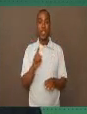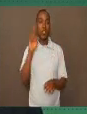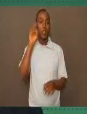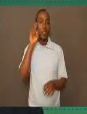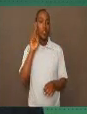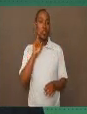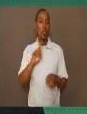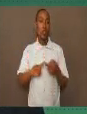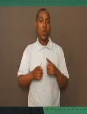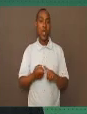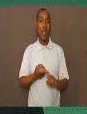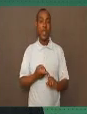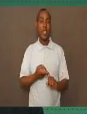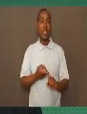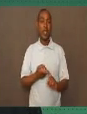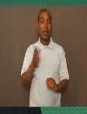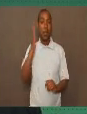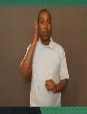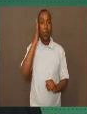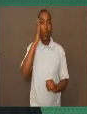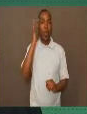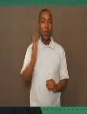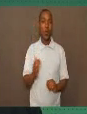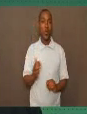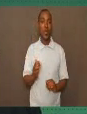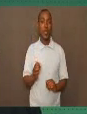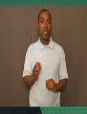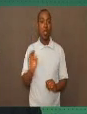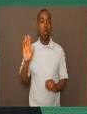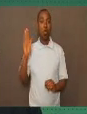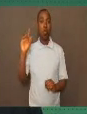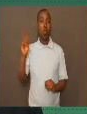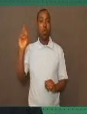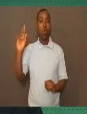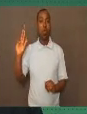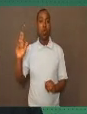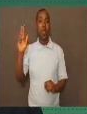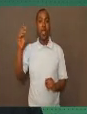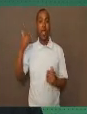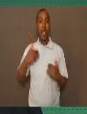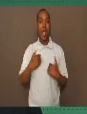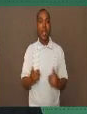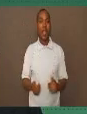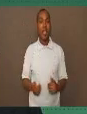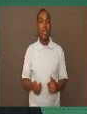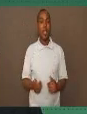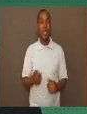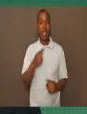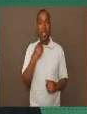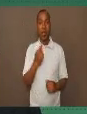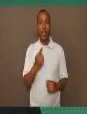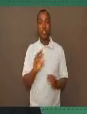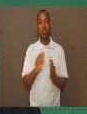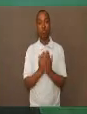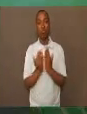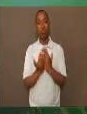sexual partners know that you have gonorrhea, so they can also be